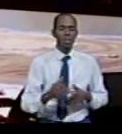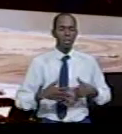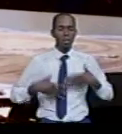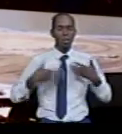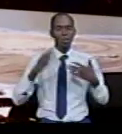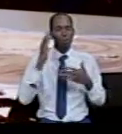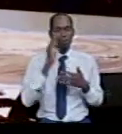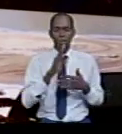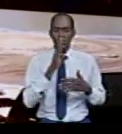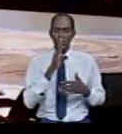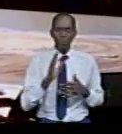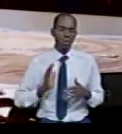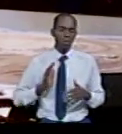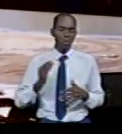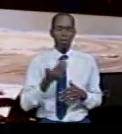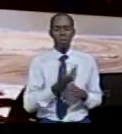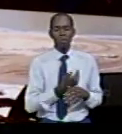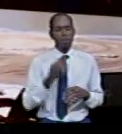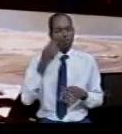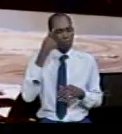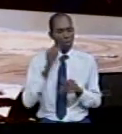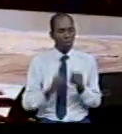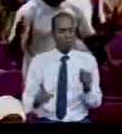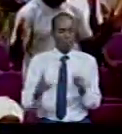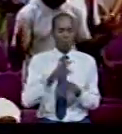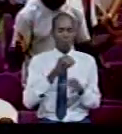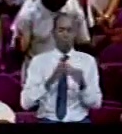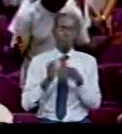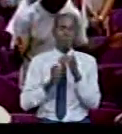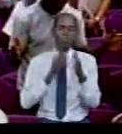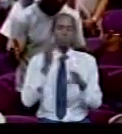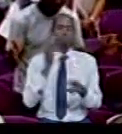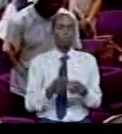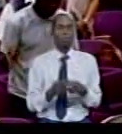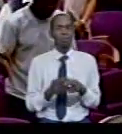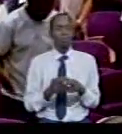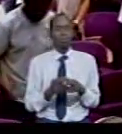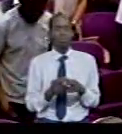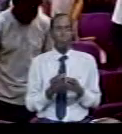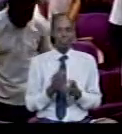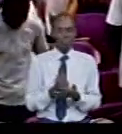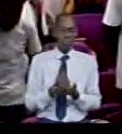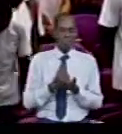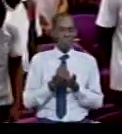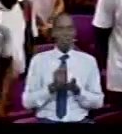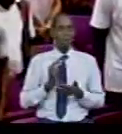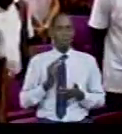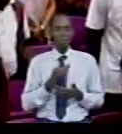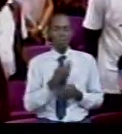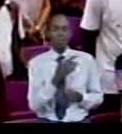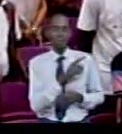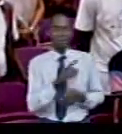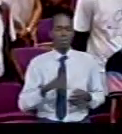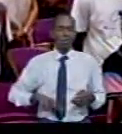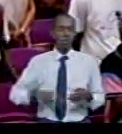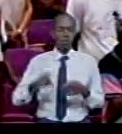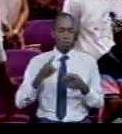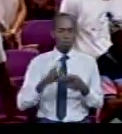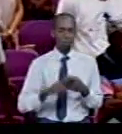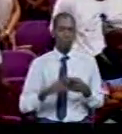ours for everyone in Jesus' name. Help us, Lord, to